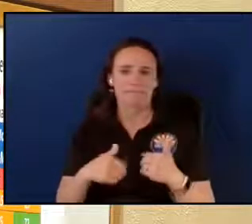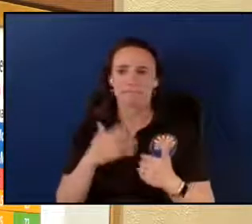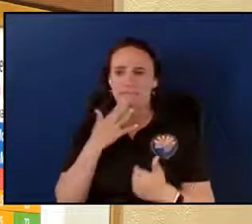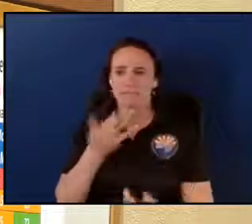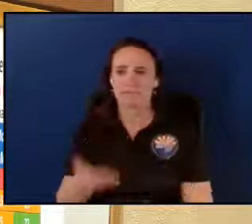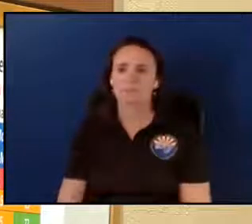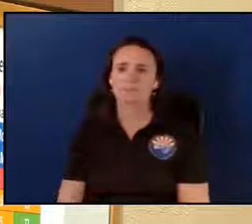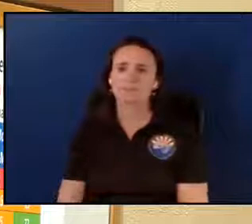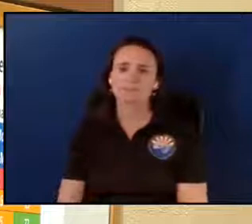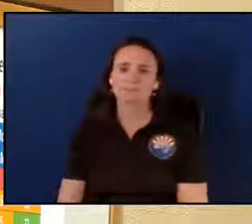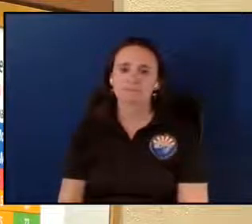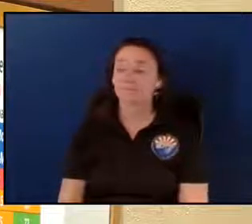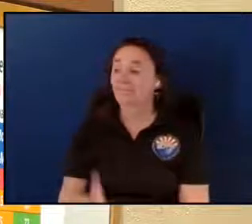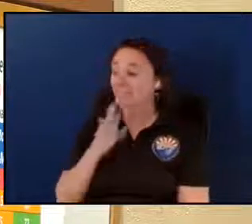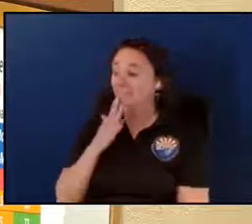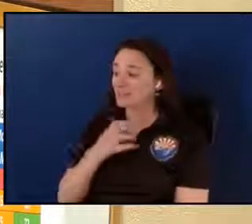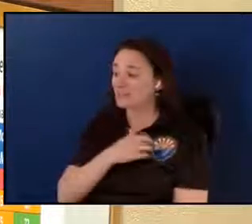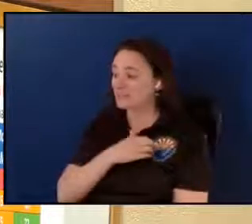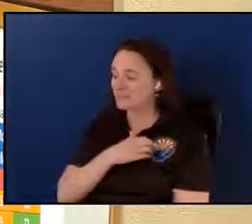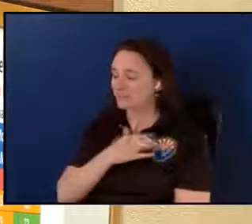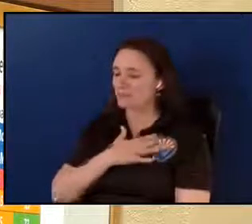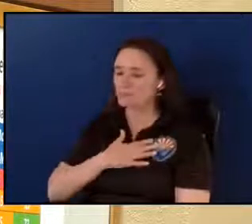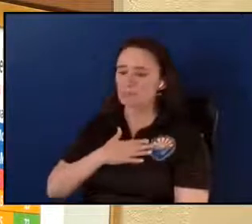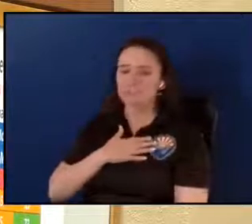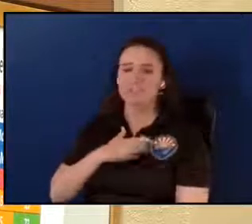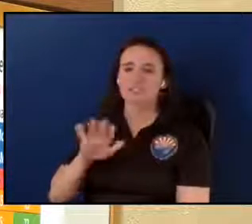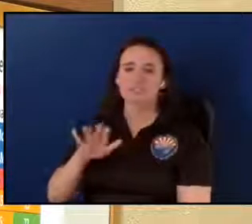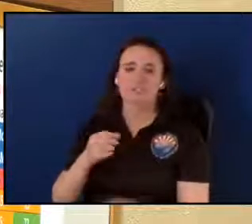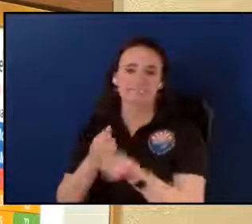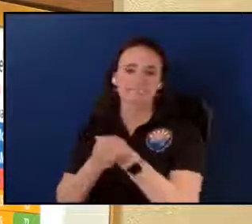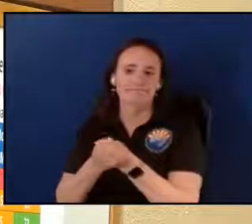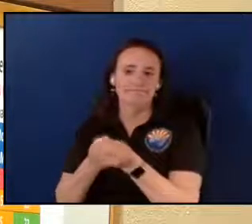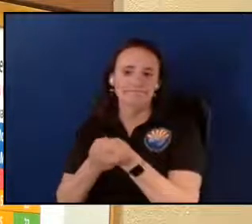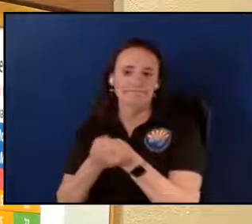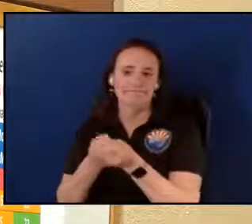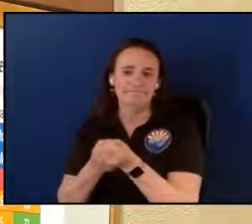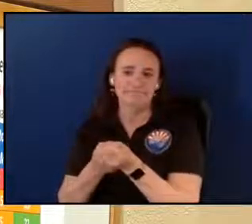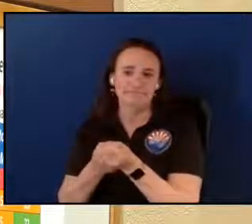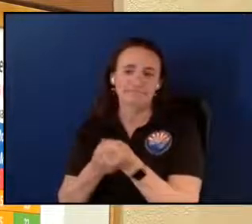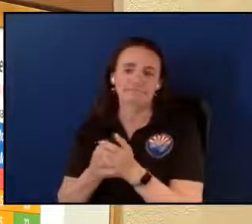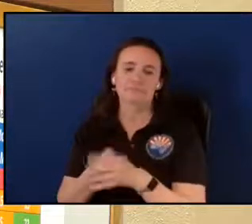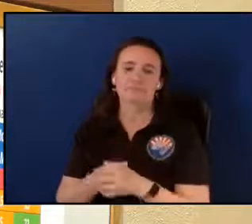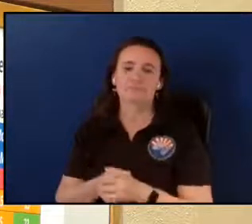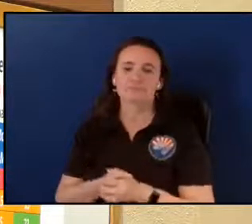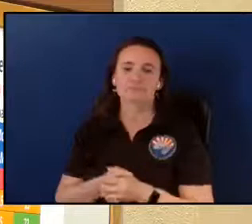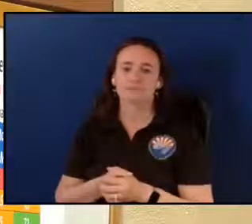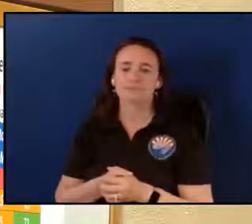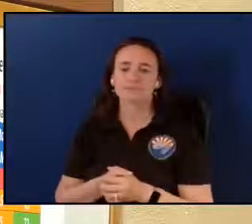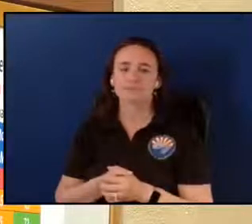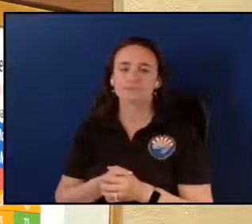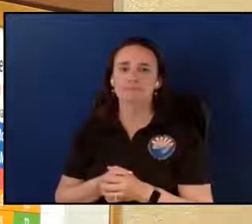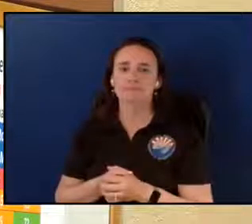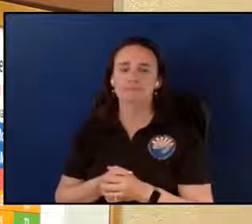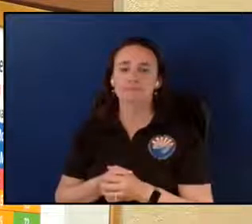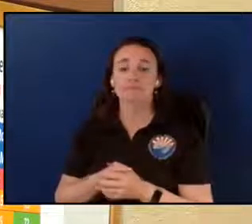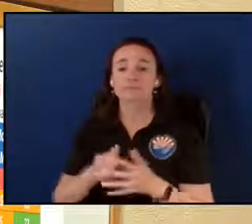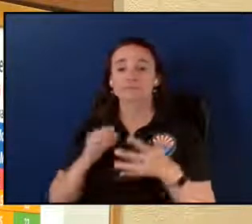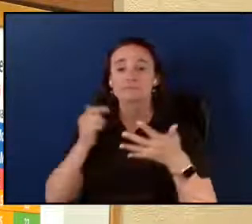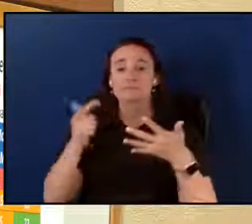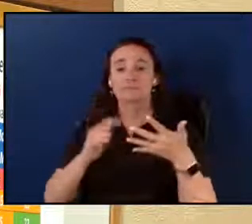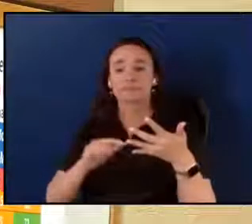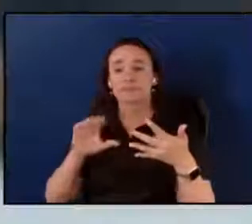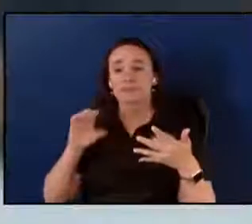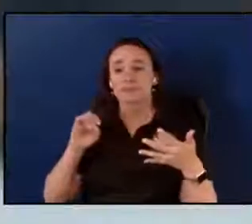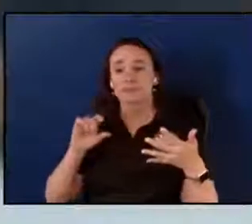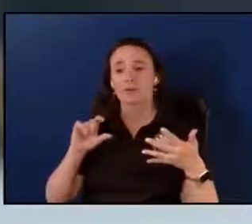Thank you, Sheriff, and we sure appreciate your continued support and cooperation. And I'm going to turn it over to the Colfax County Sheriff, Leonard